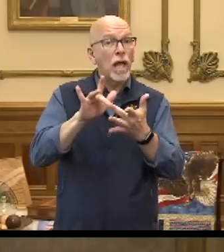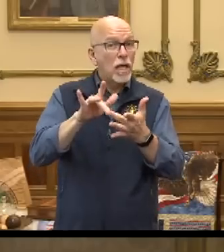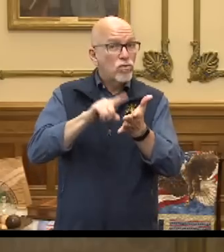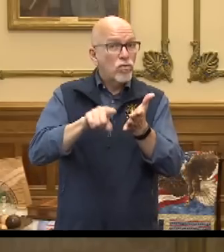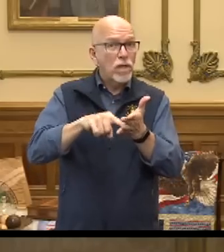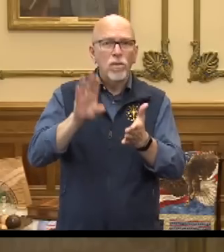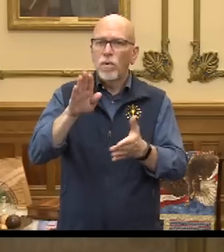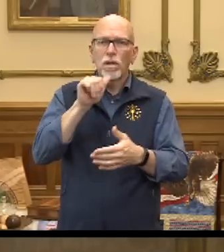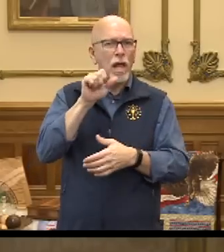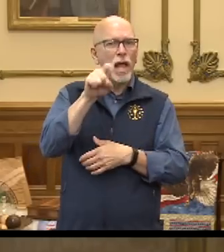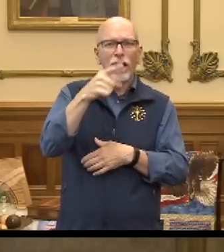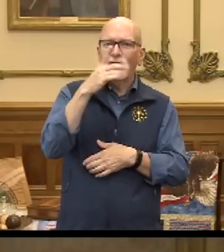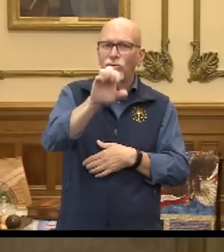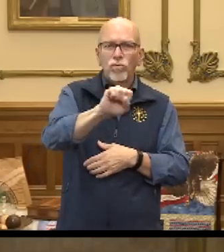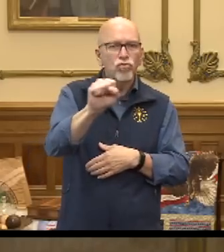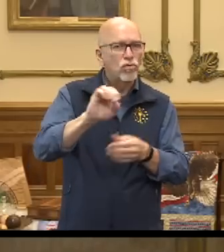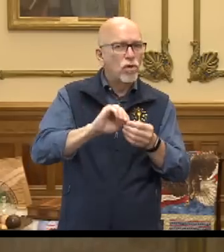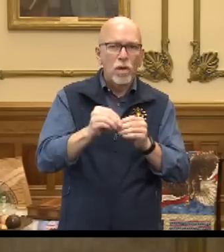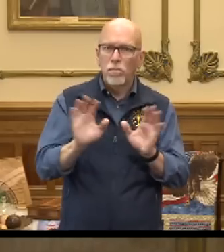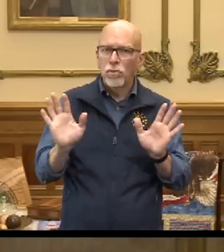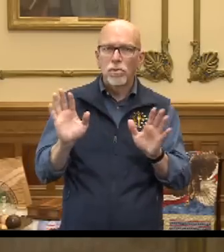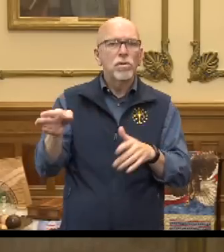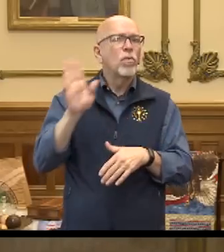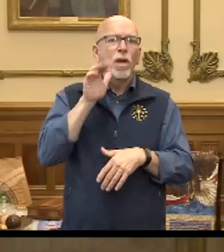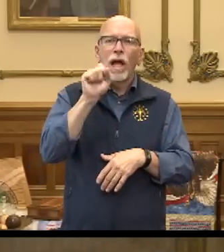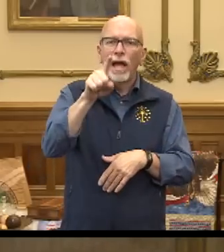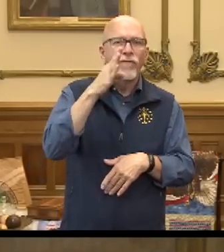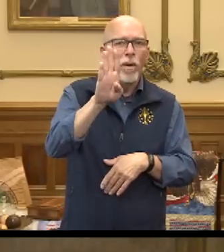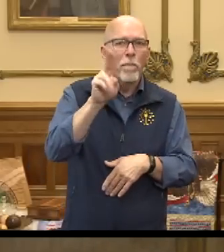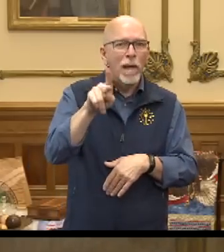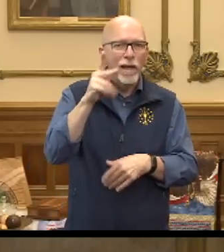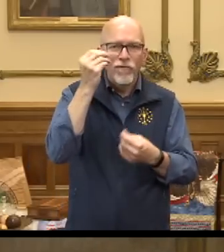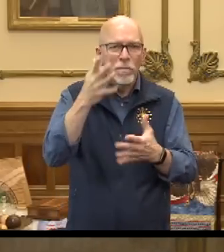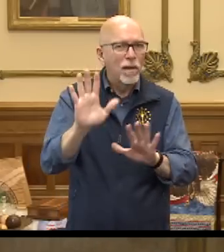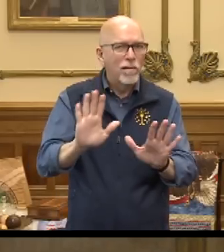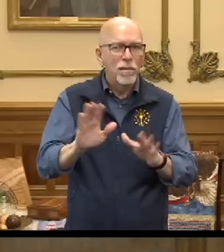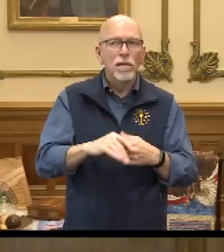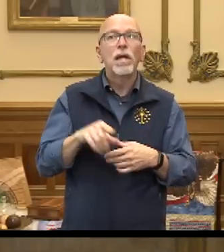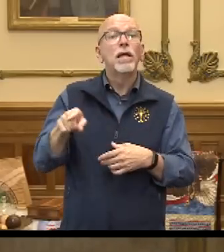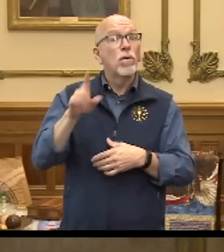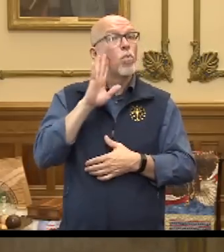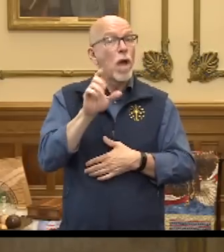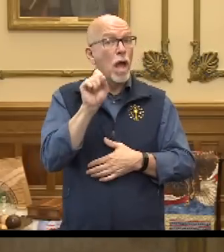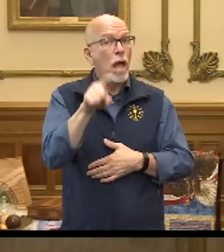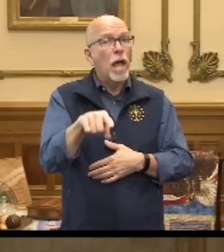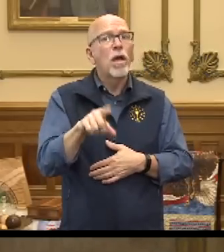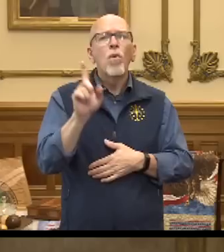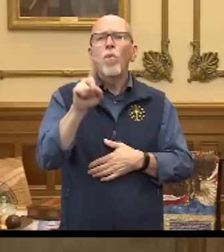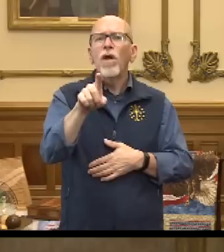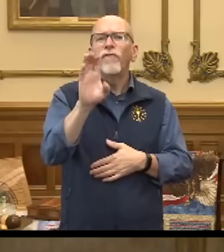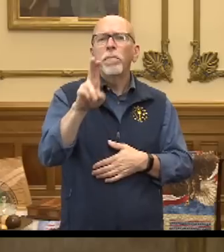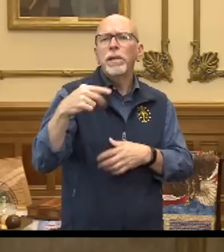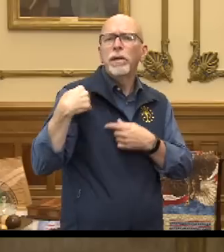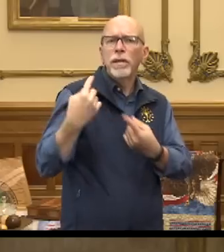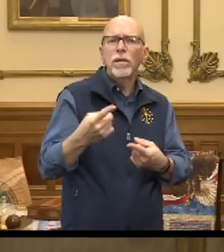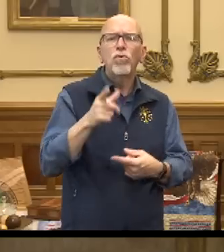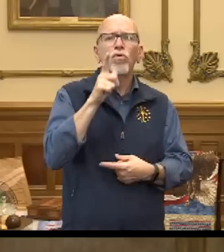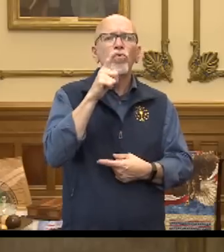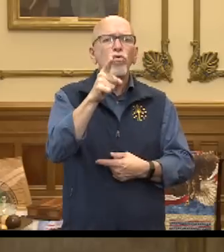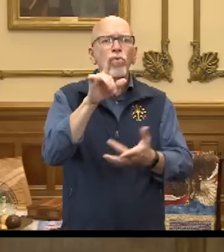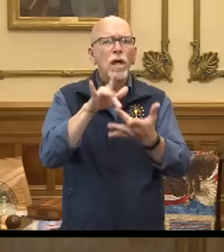tracers will not ask for your social security number or bank account information. They will ask where you've been and who you have